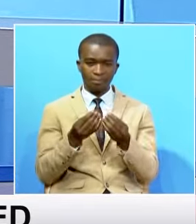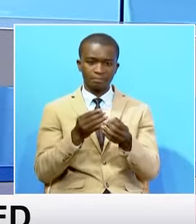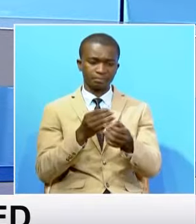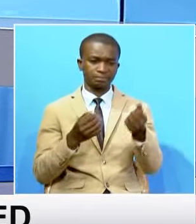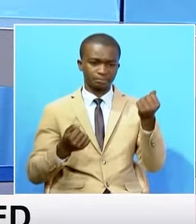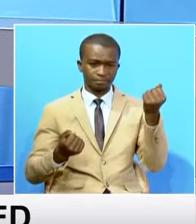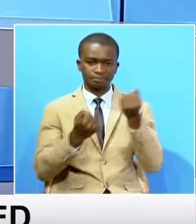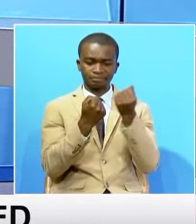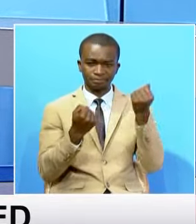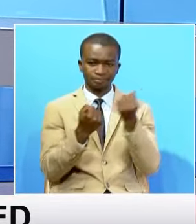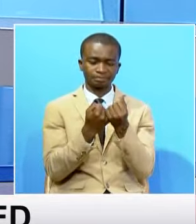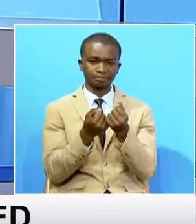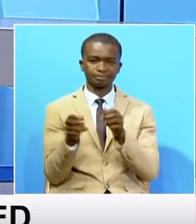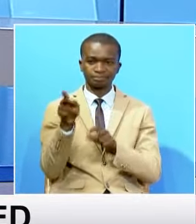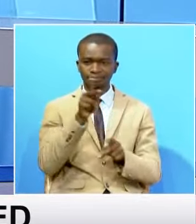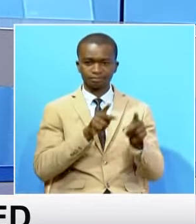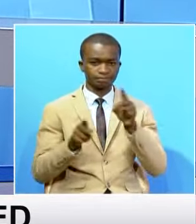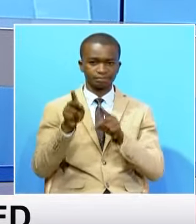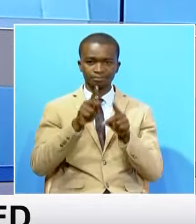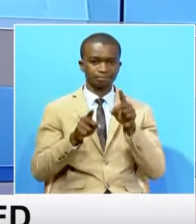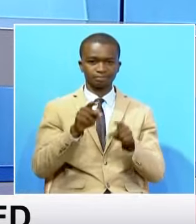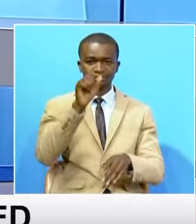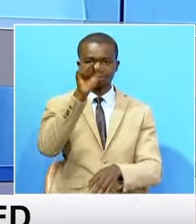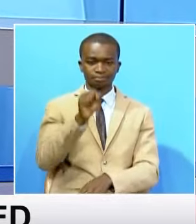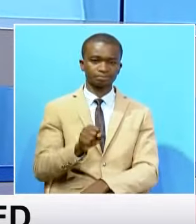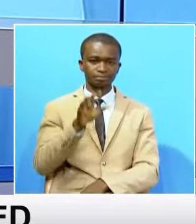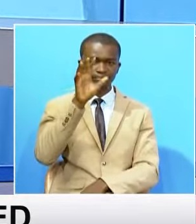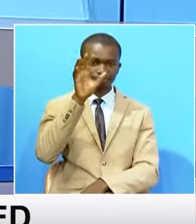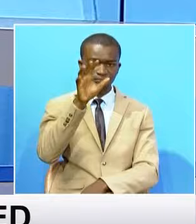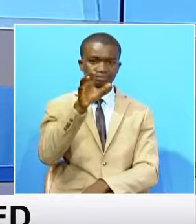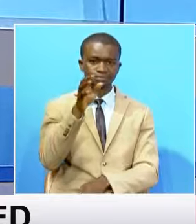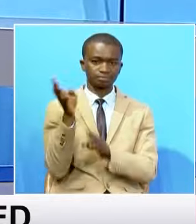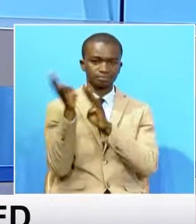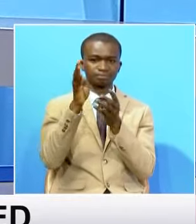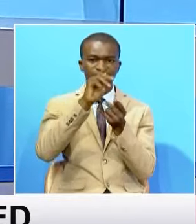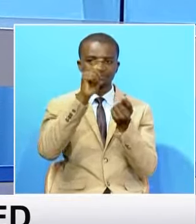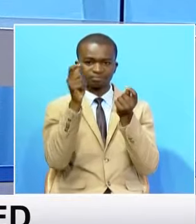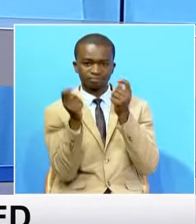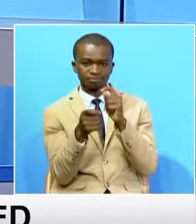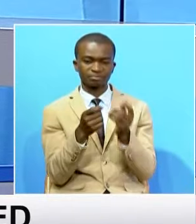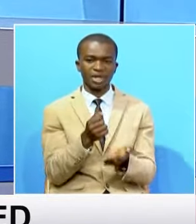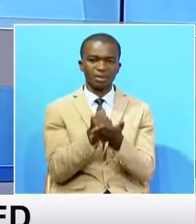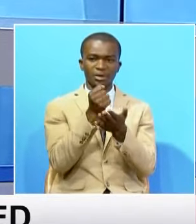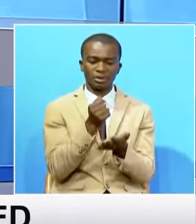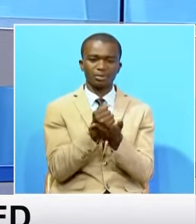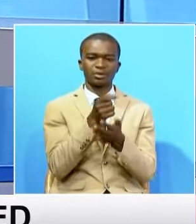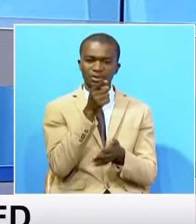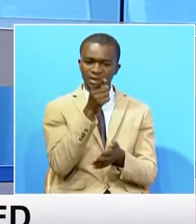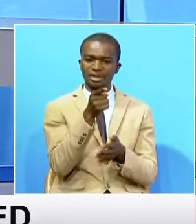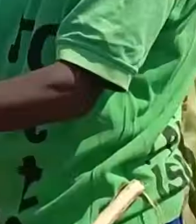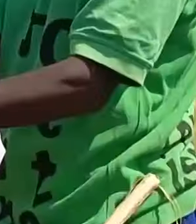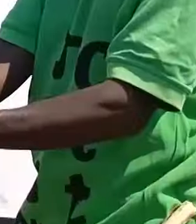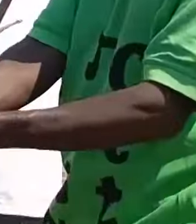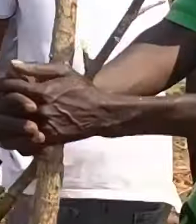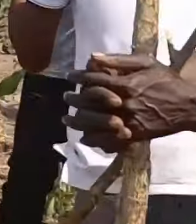with climate change resilient interventions to support their livelihoods. Pride Walia has the details in the following